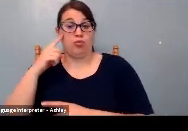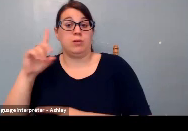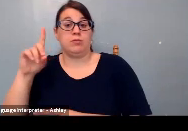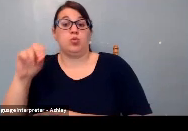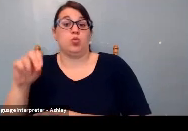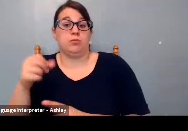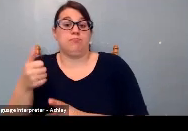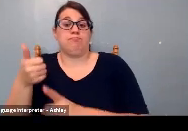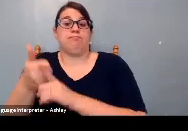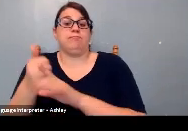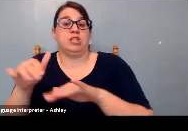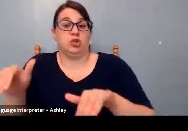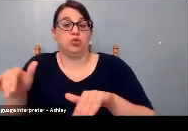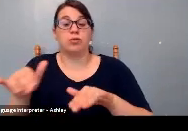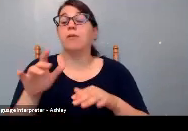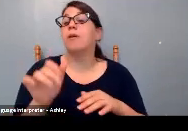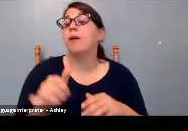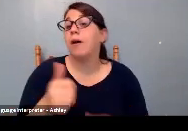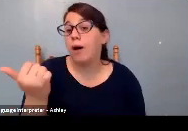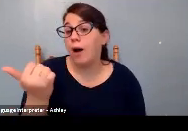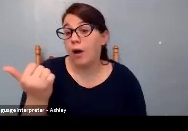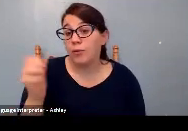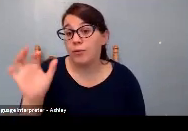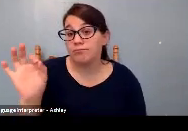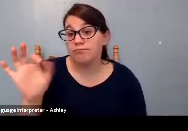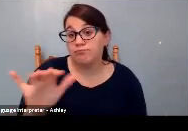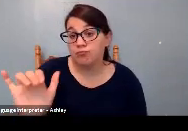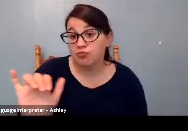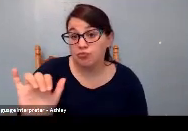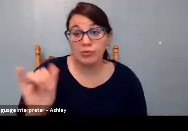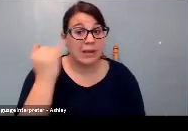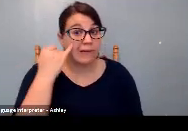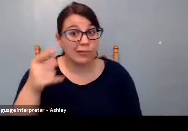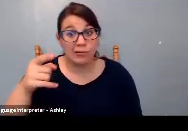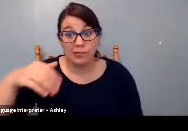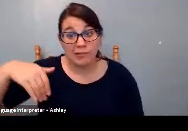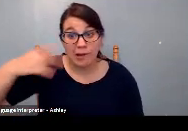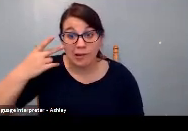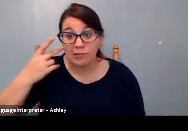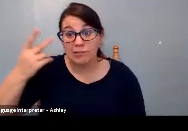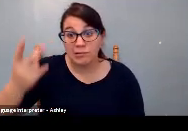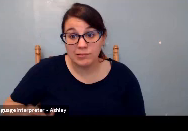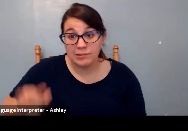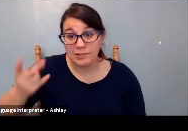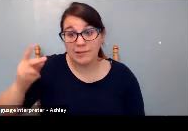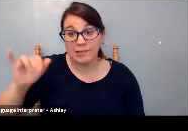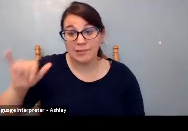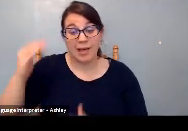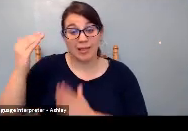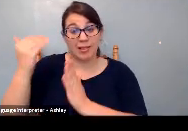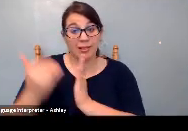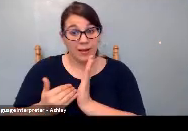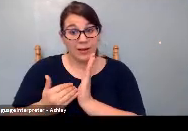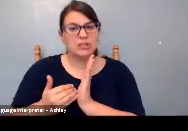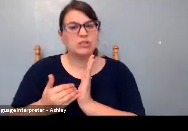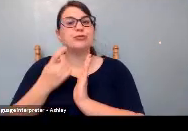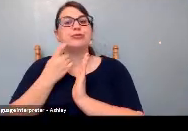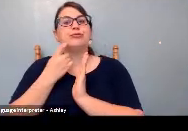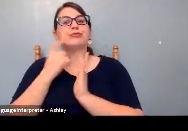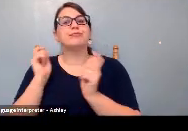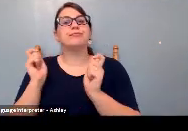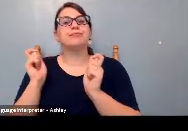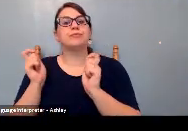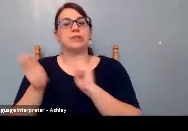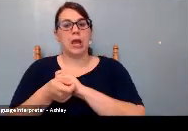And also another side tip, if you haven't visited the list recently, it was actually updated by SSA